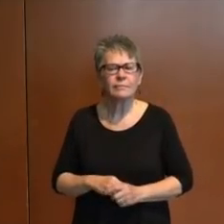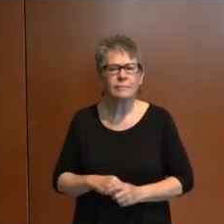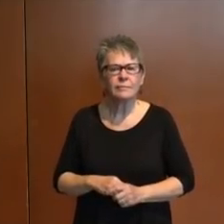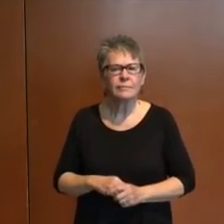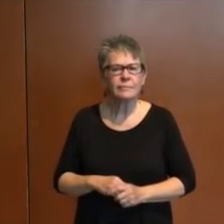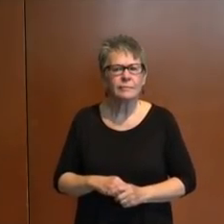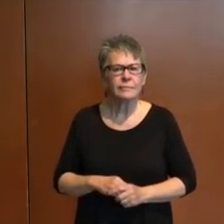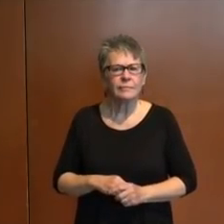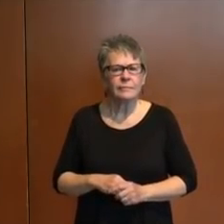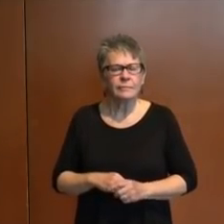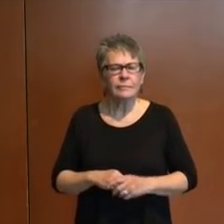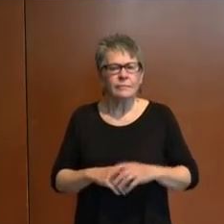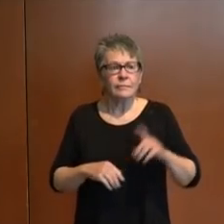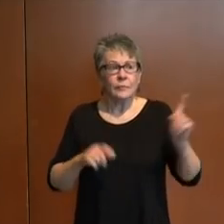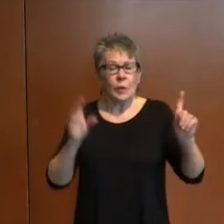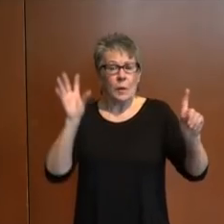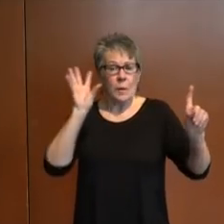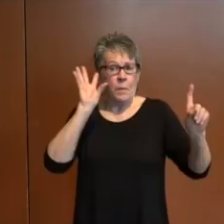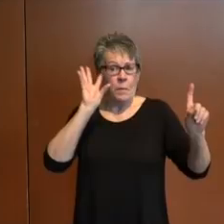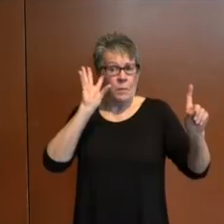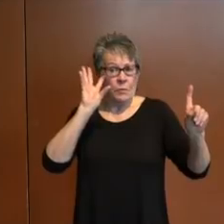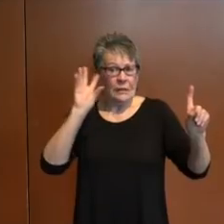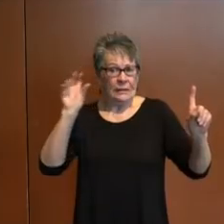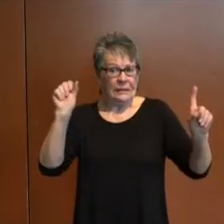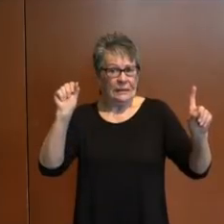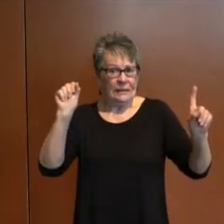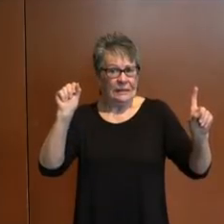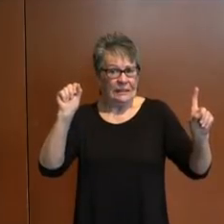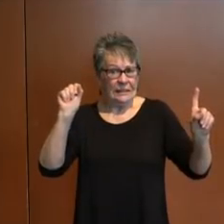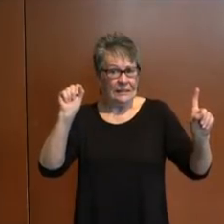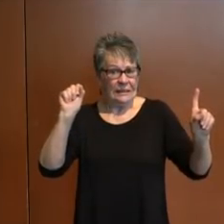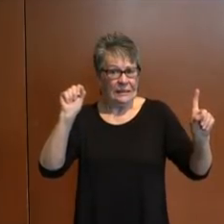a story out of Kentucky where they're having Corona parties.